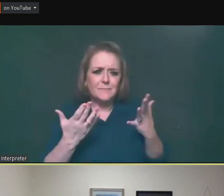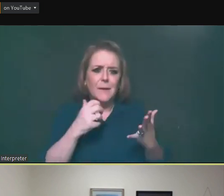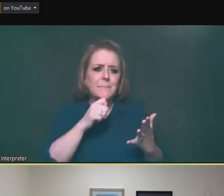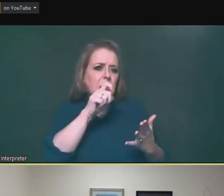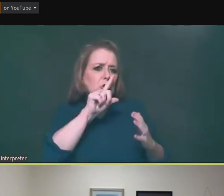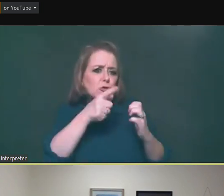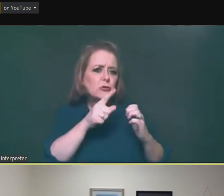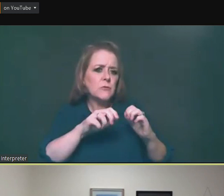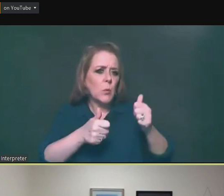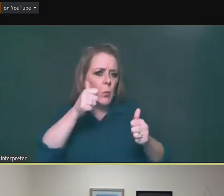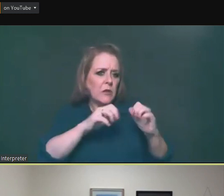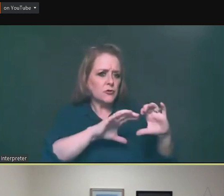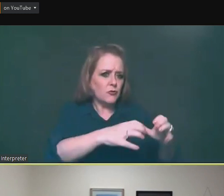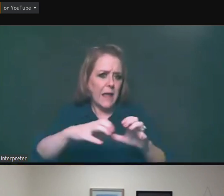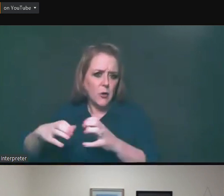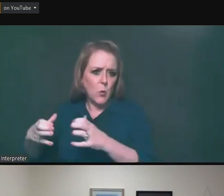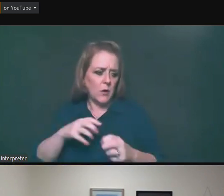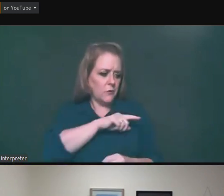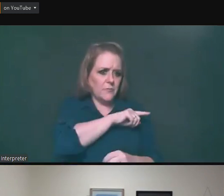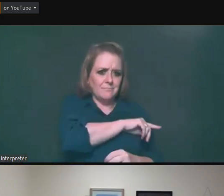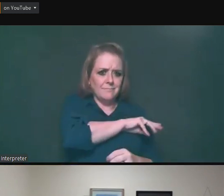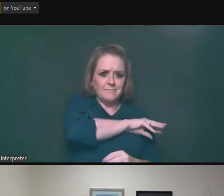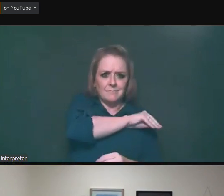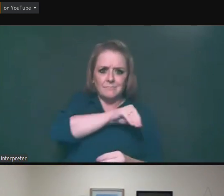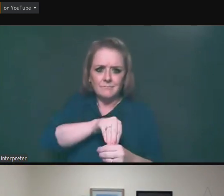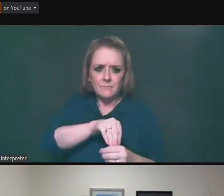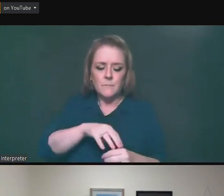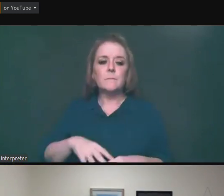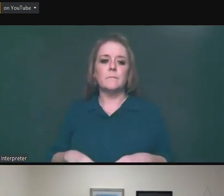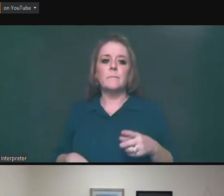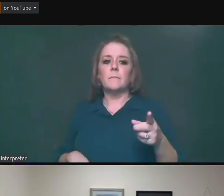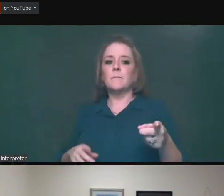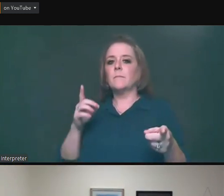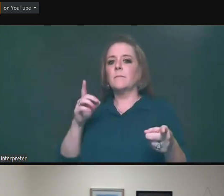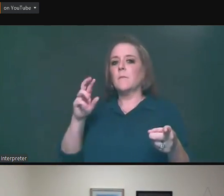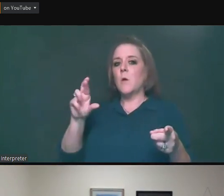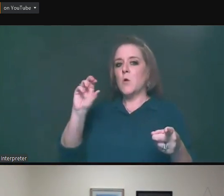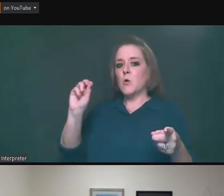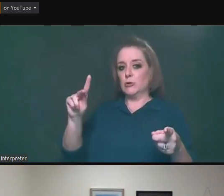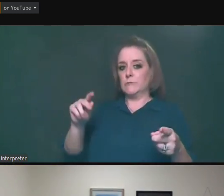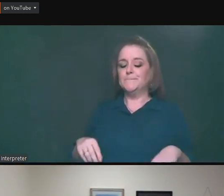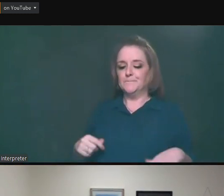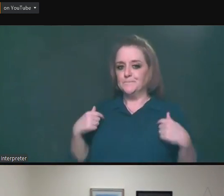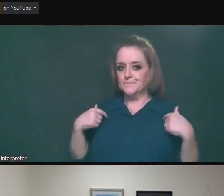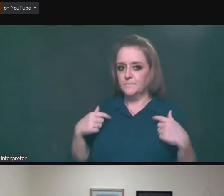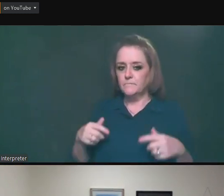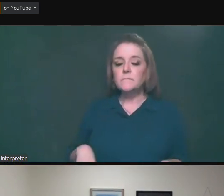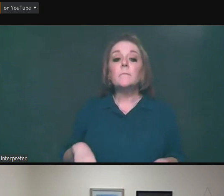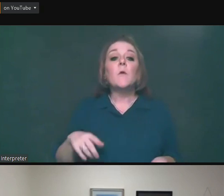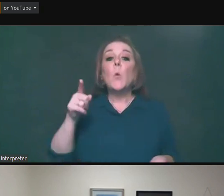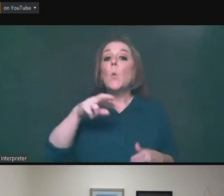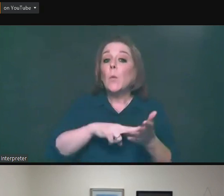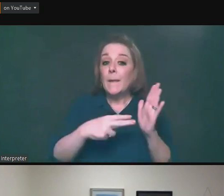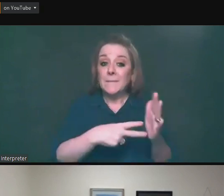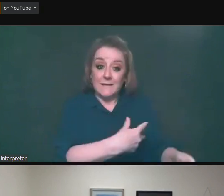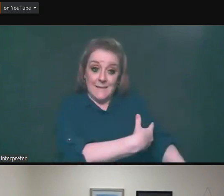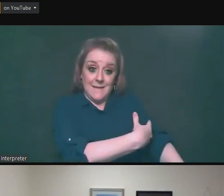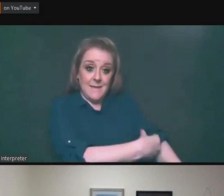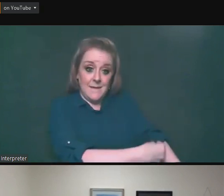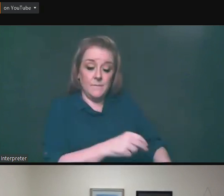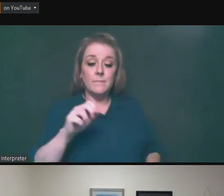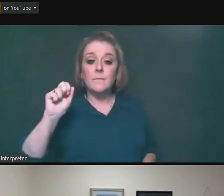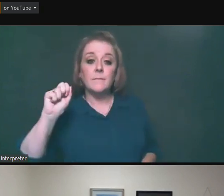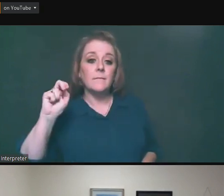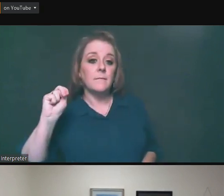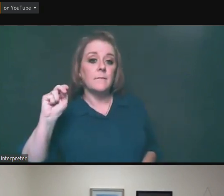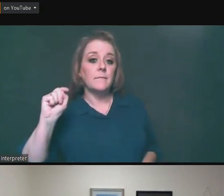to the state. Thank you. For the listeners, Dr. Cook, this is for the listeners, what that means, the antibody test The current